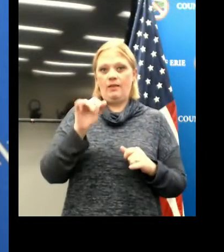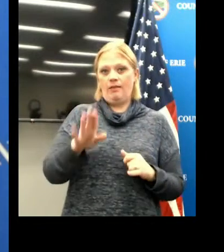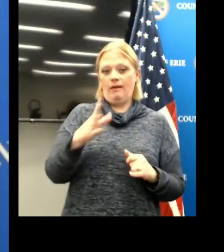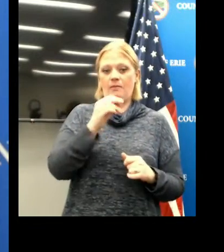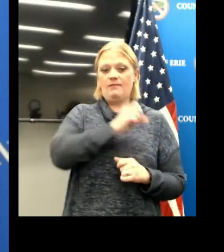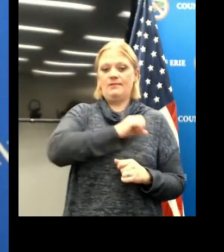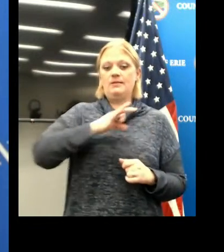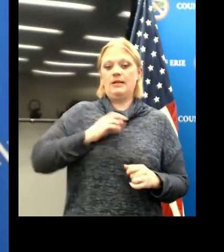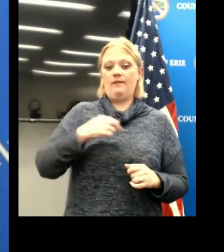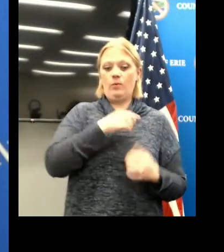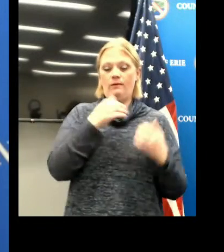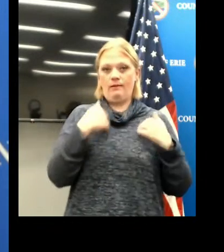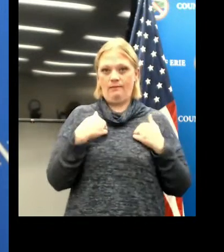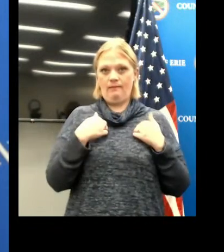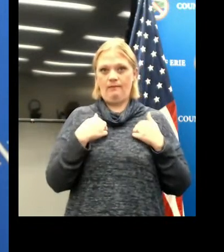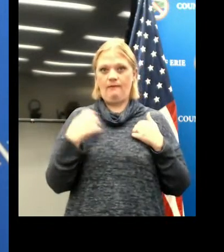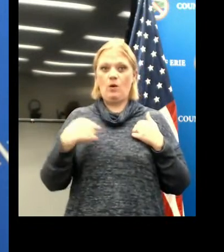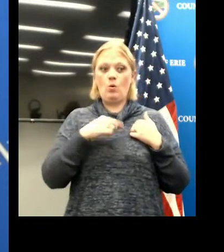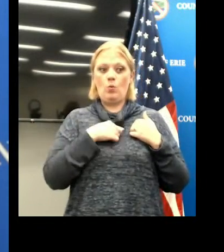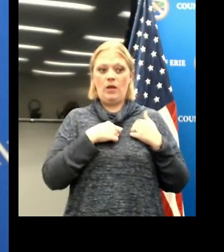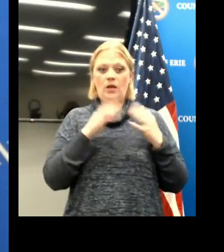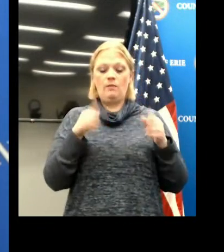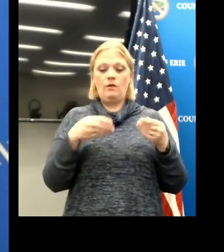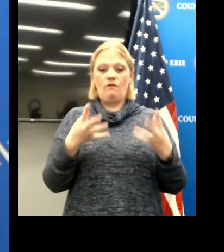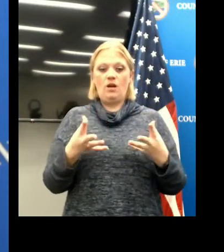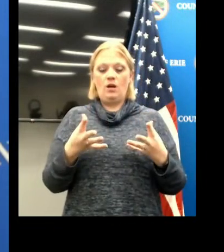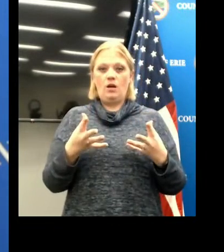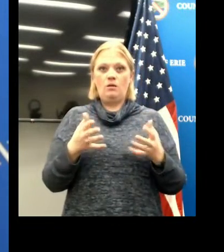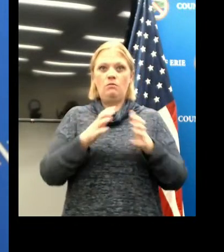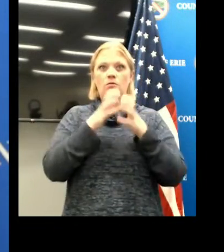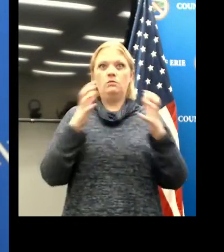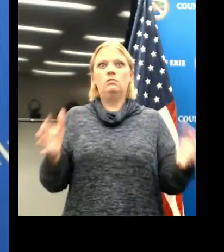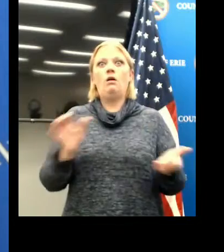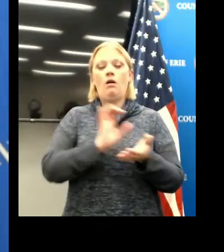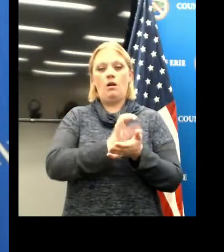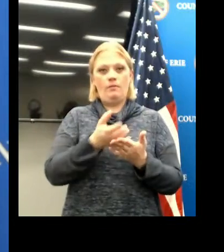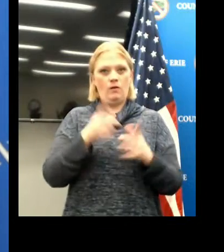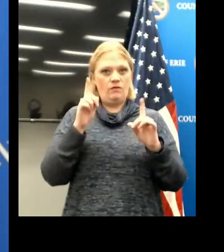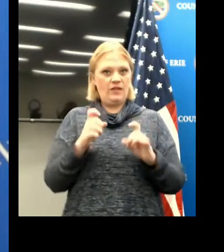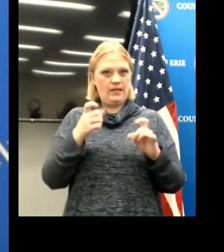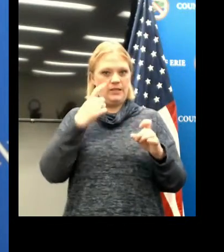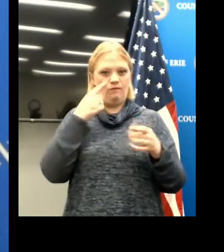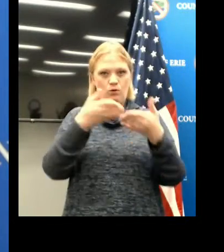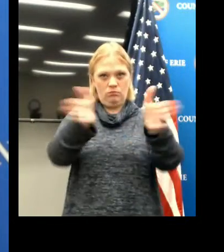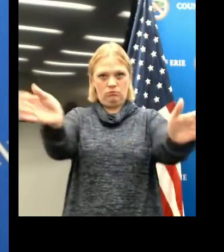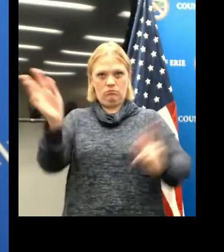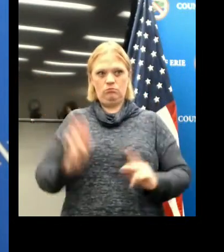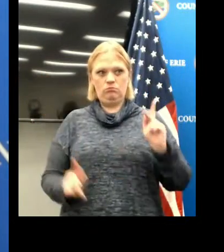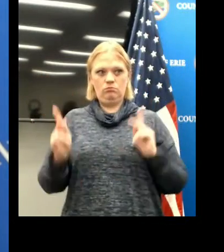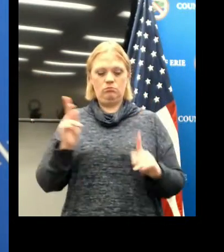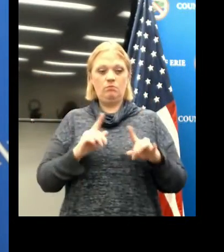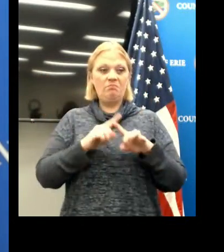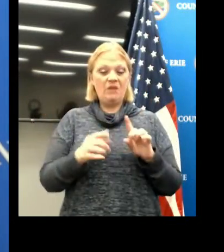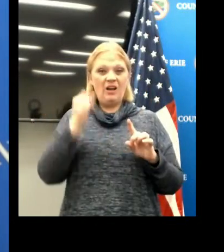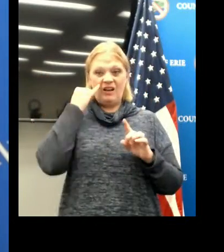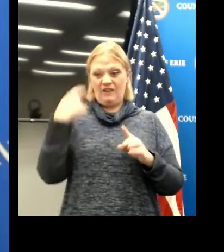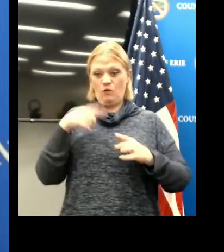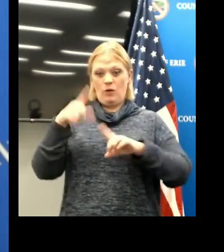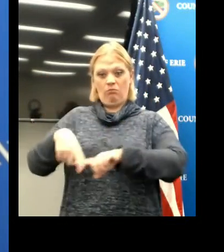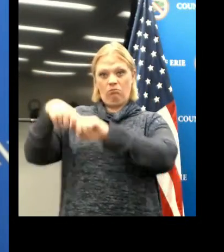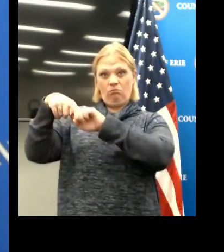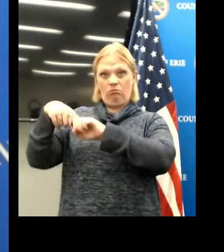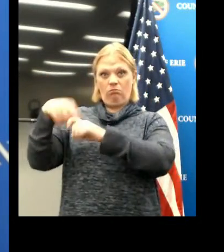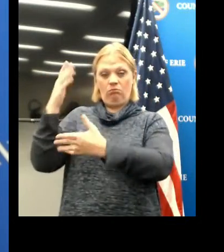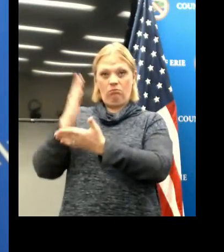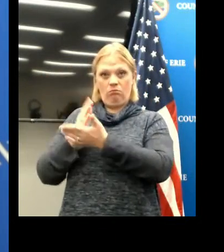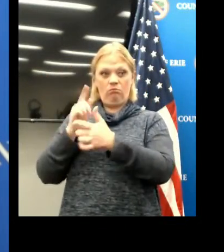that we have. We are providing significant amount of testing for the general public, but if we were to stop everything that we were